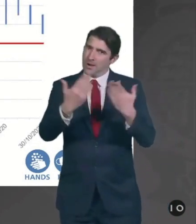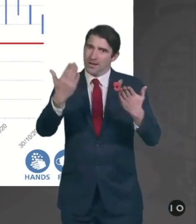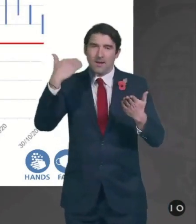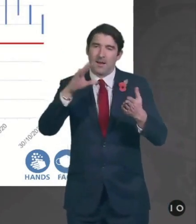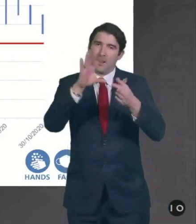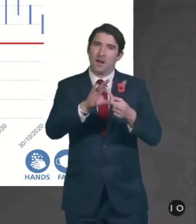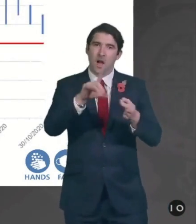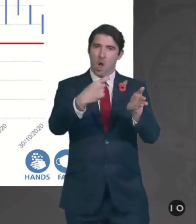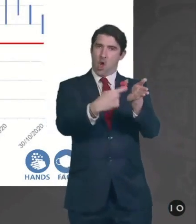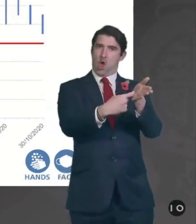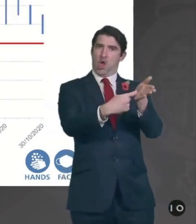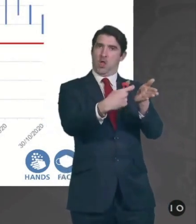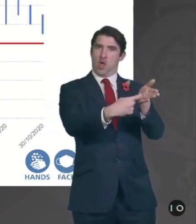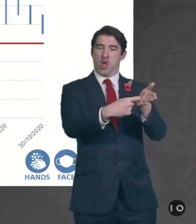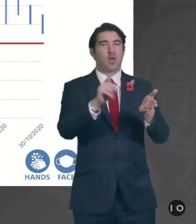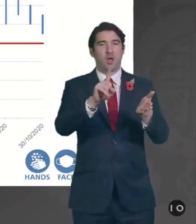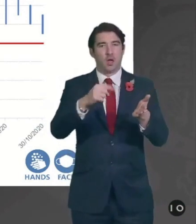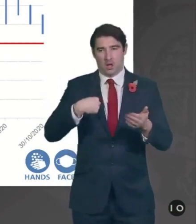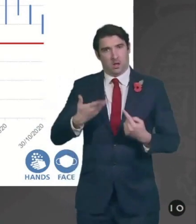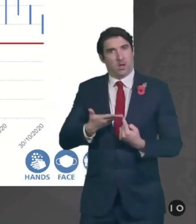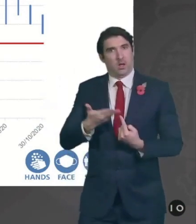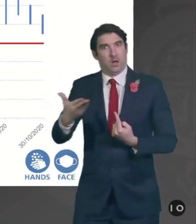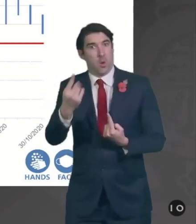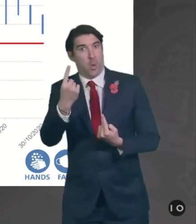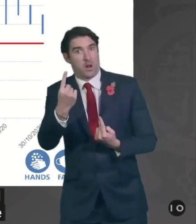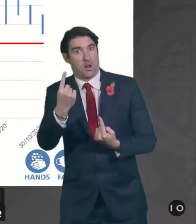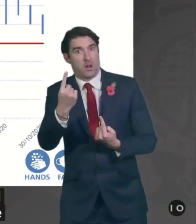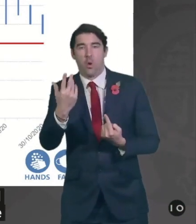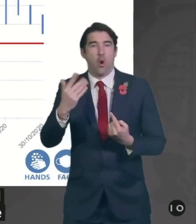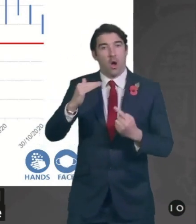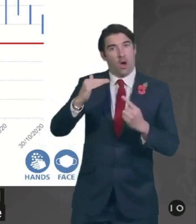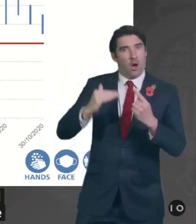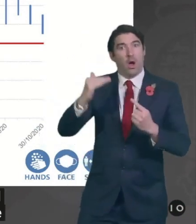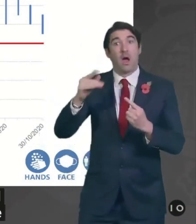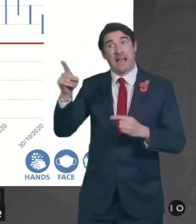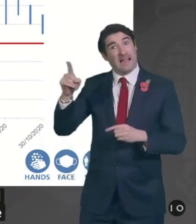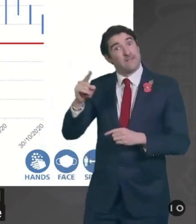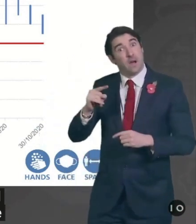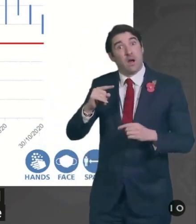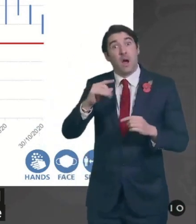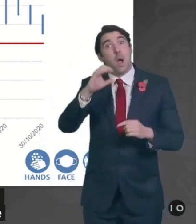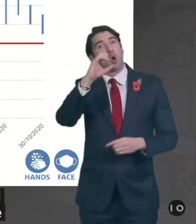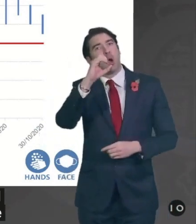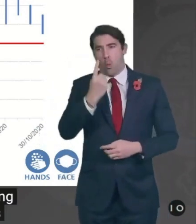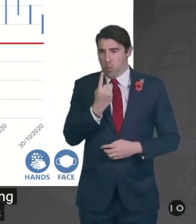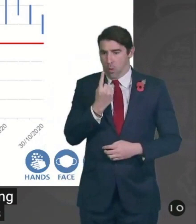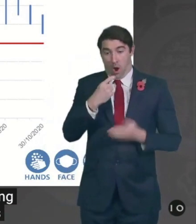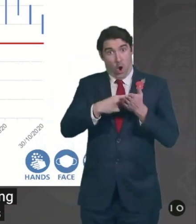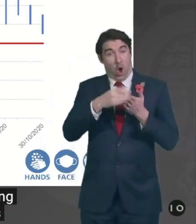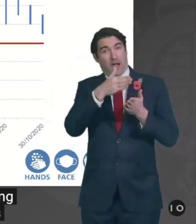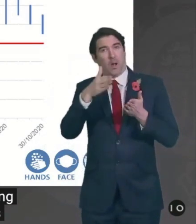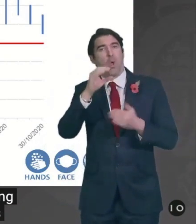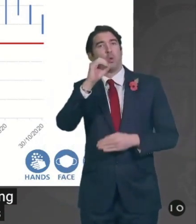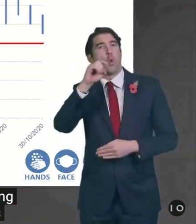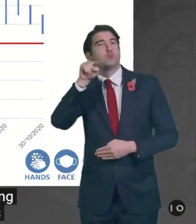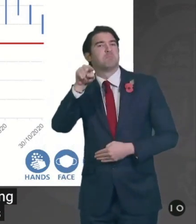Below the red line means the epidemic is shrinking. Above the red line means it's growing. And you can see from August